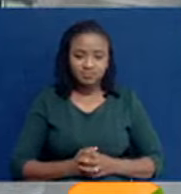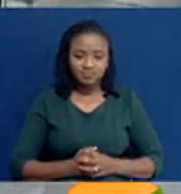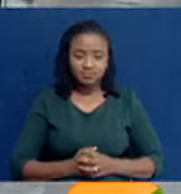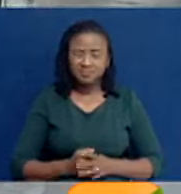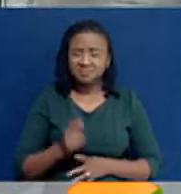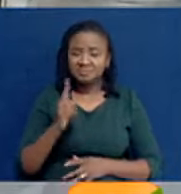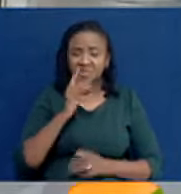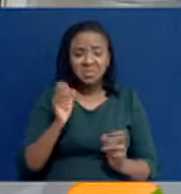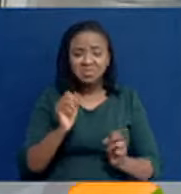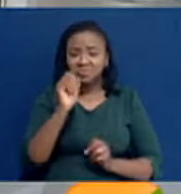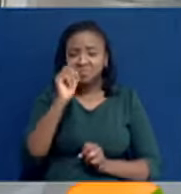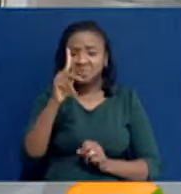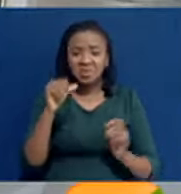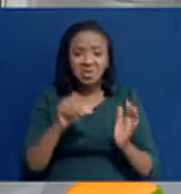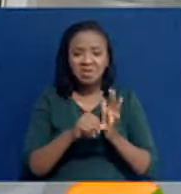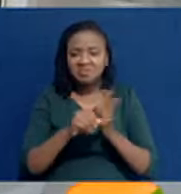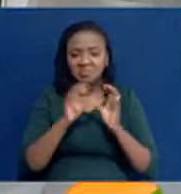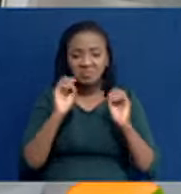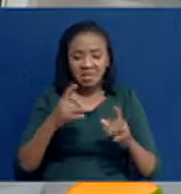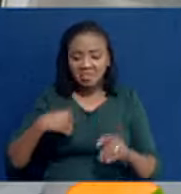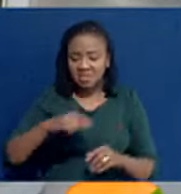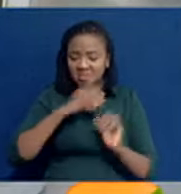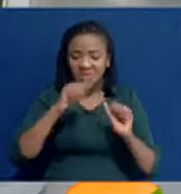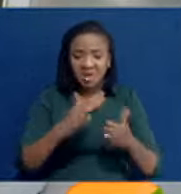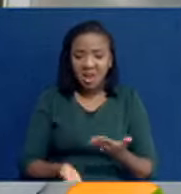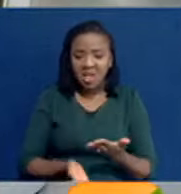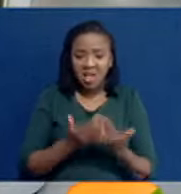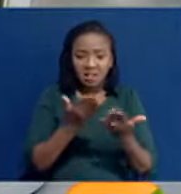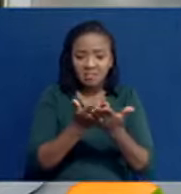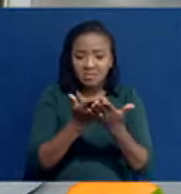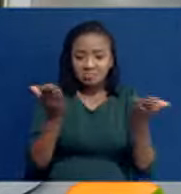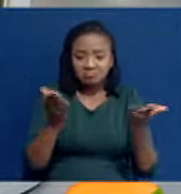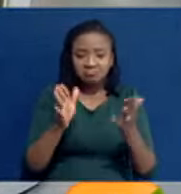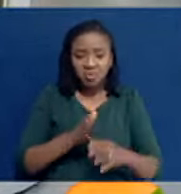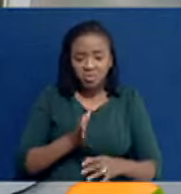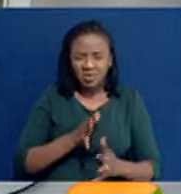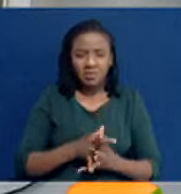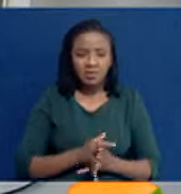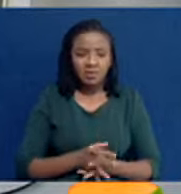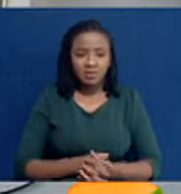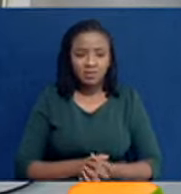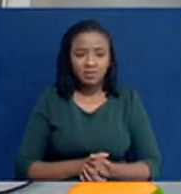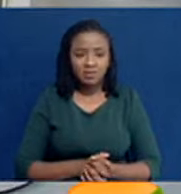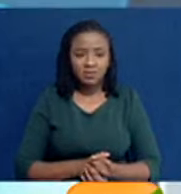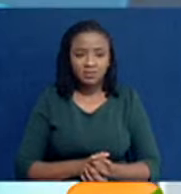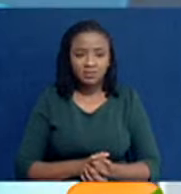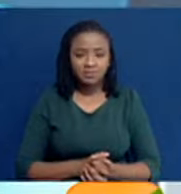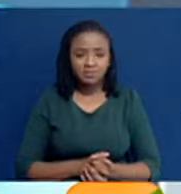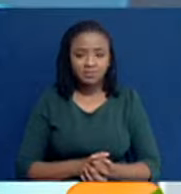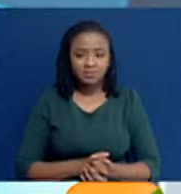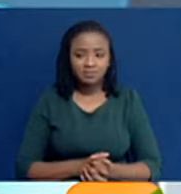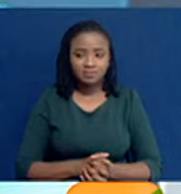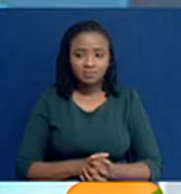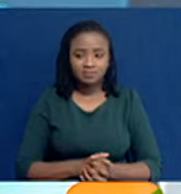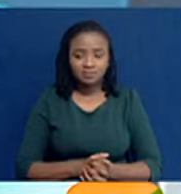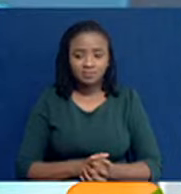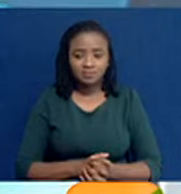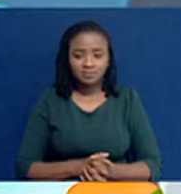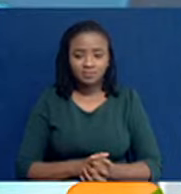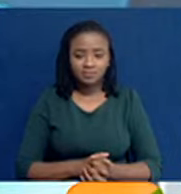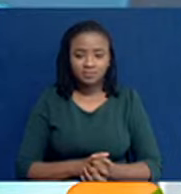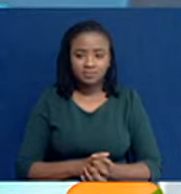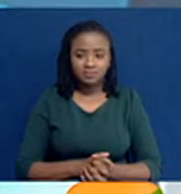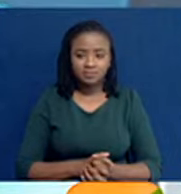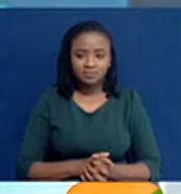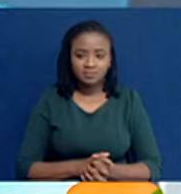said, that's all right. We also can have women from your family. So we argued, we